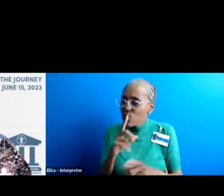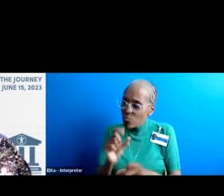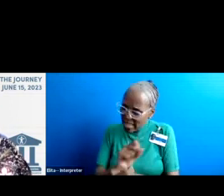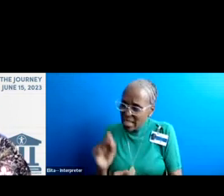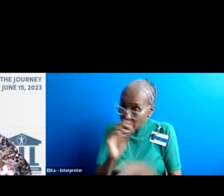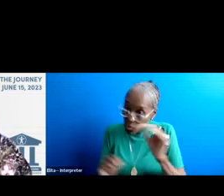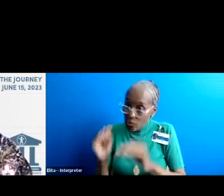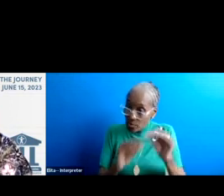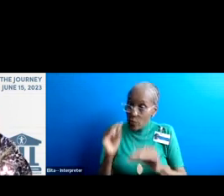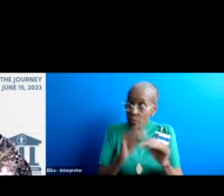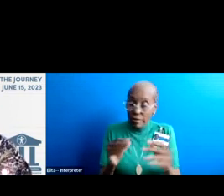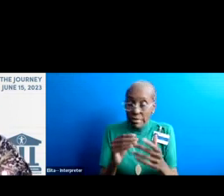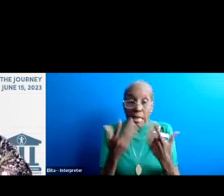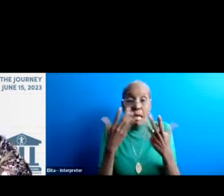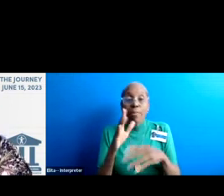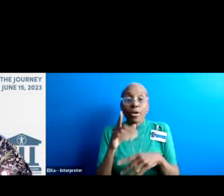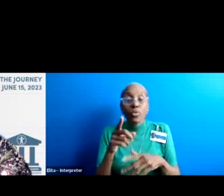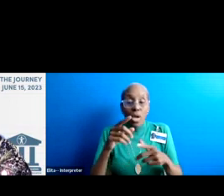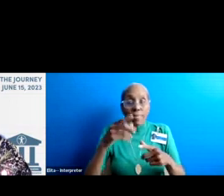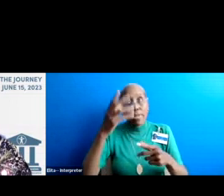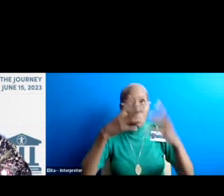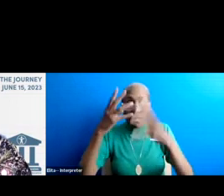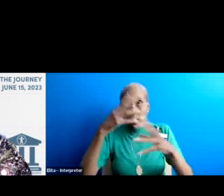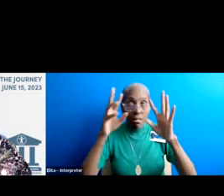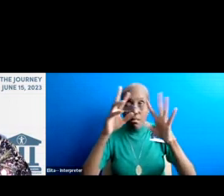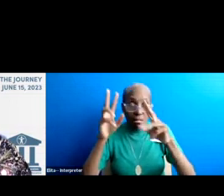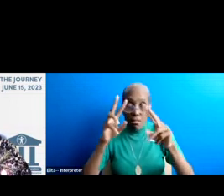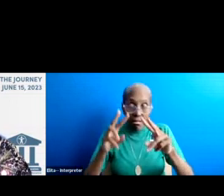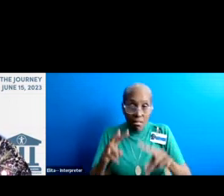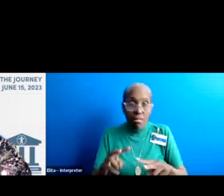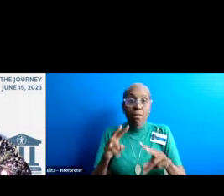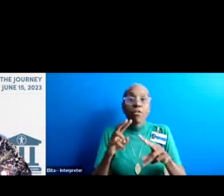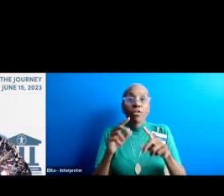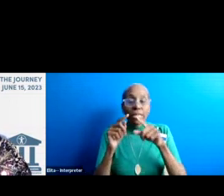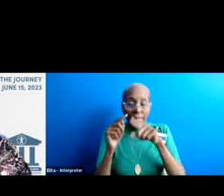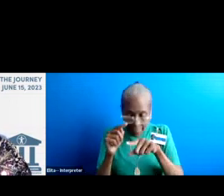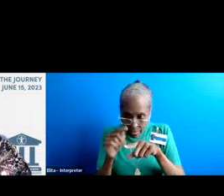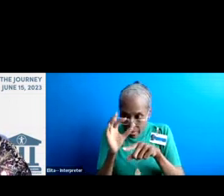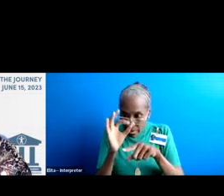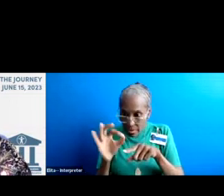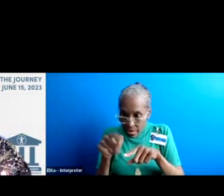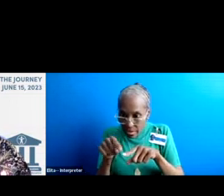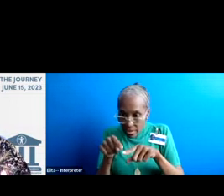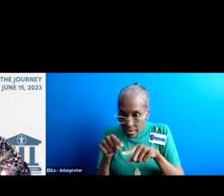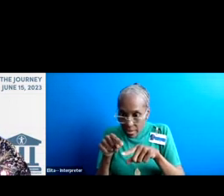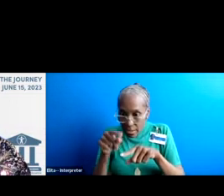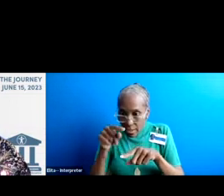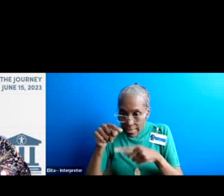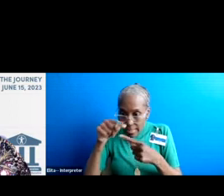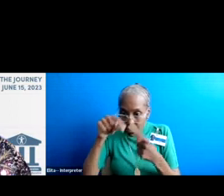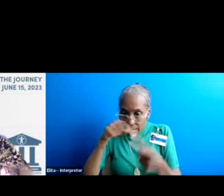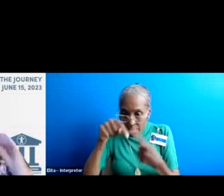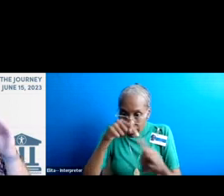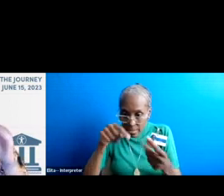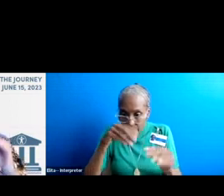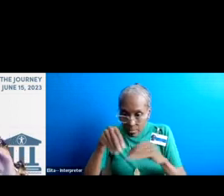moving? Because I don't know about y'all, but I'll be scrolling down this page and looking at this. Immediately, I'm looking at this because that thing is